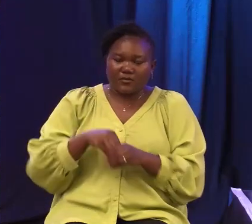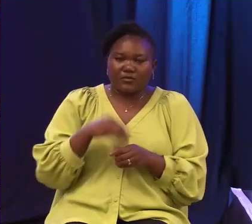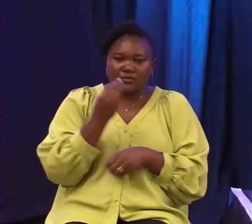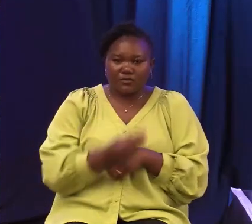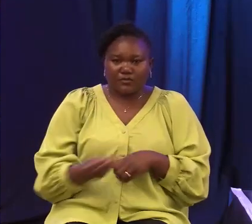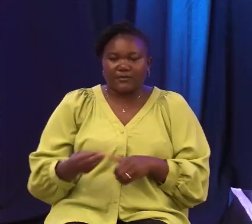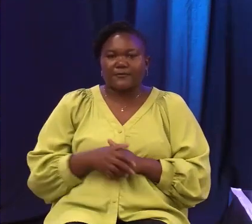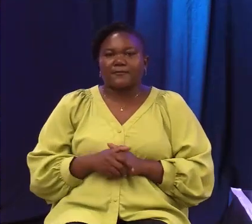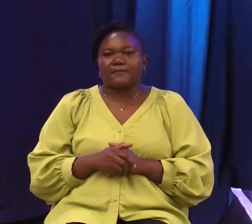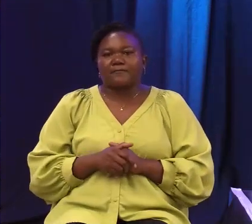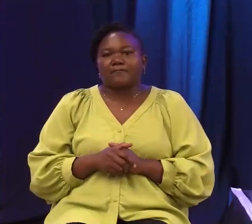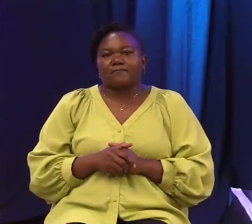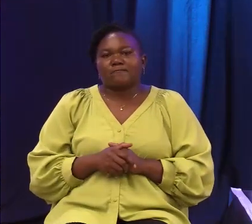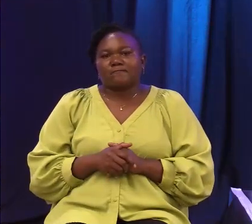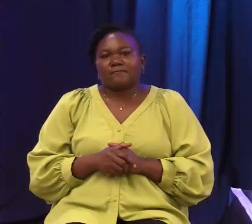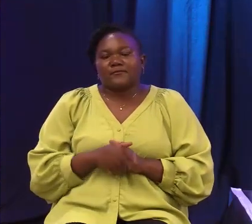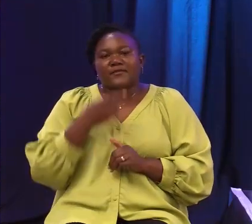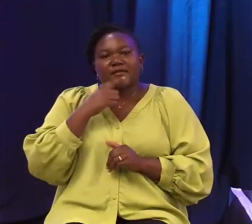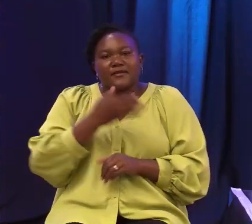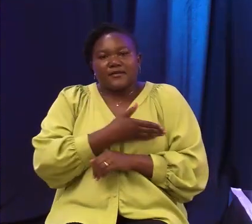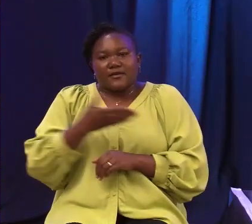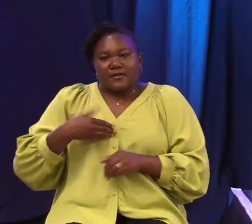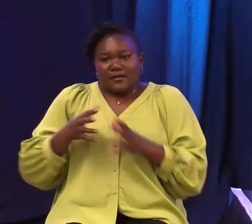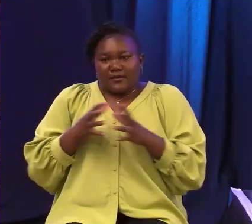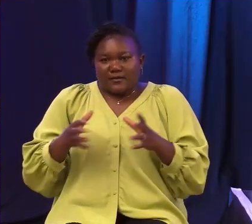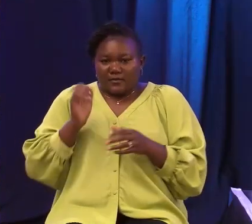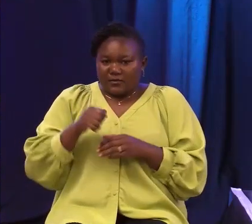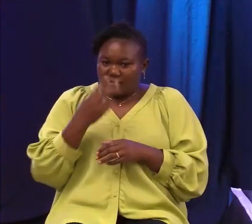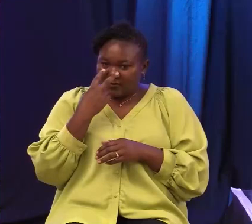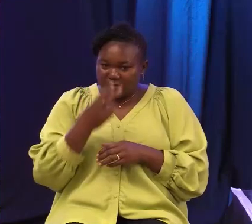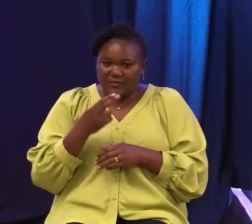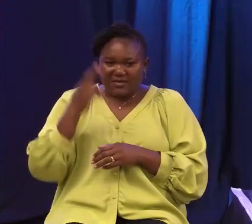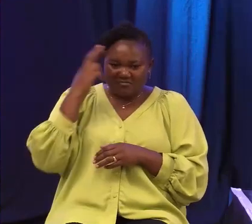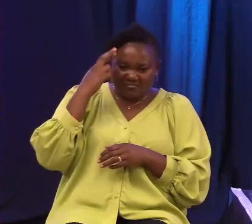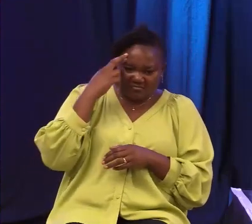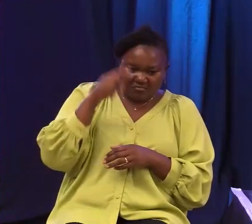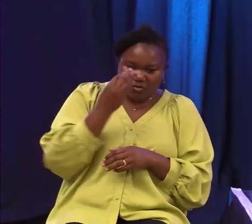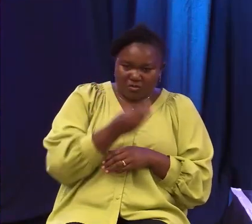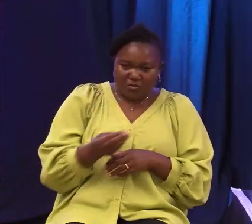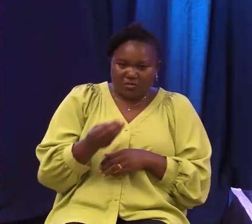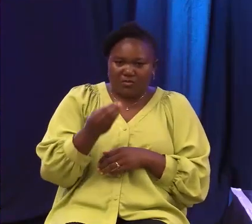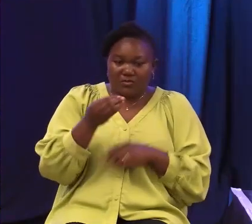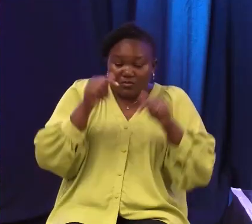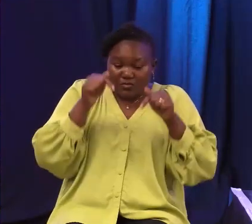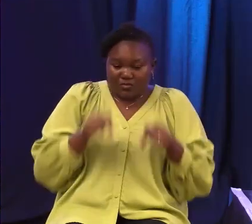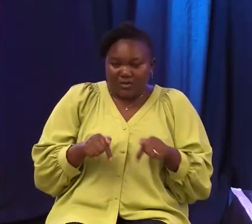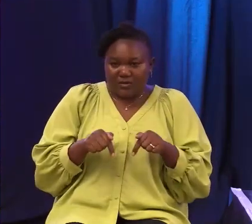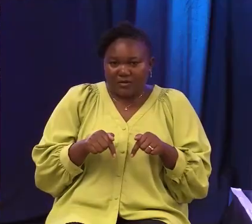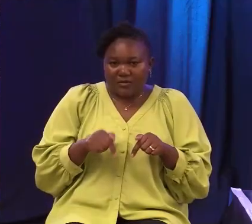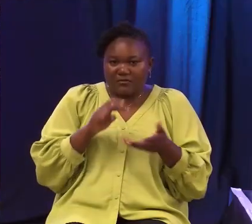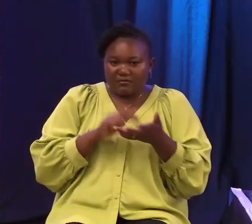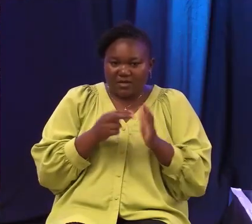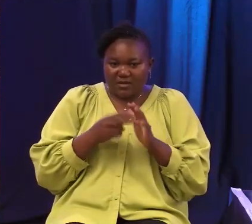children. Ladies and gentlemen, the important part of it is to see and to recognize that the children of today are the